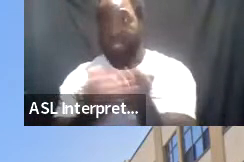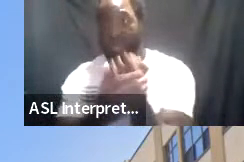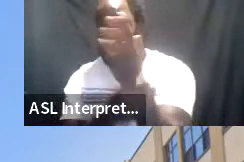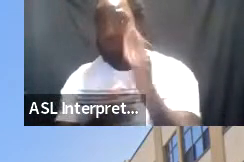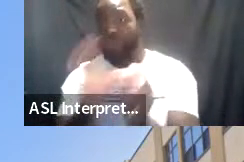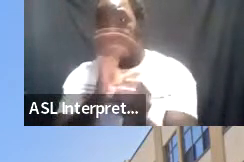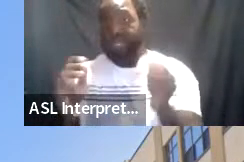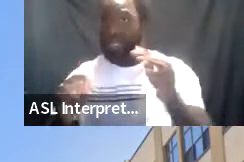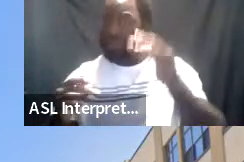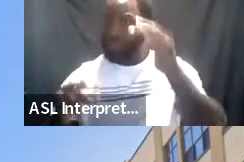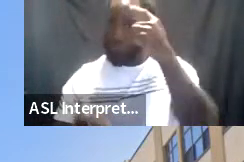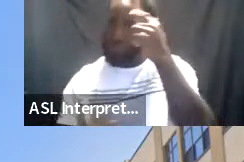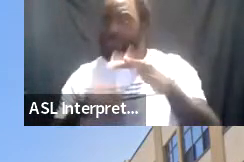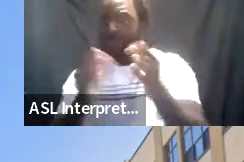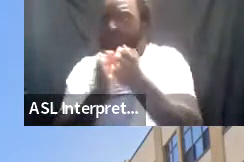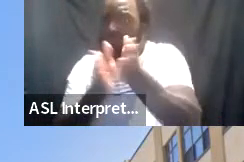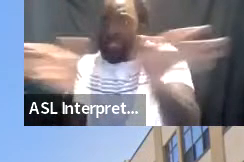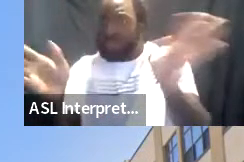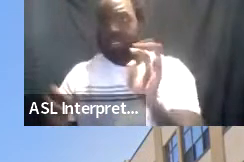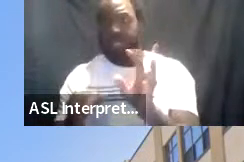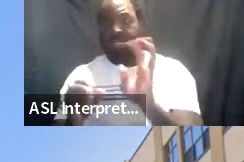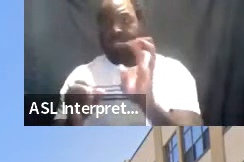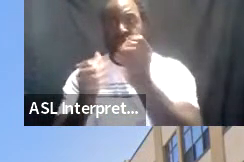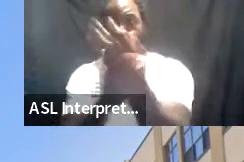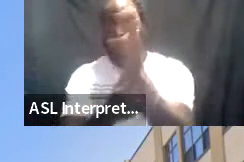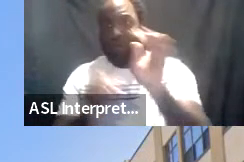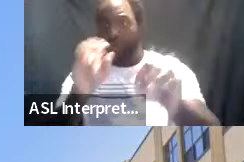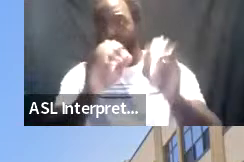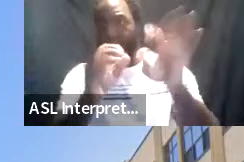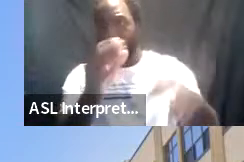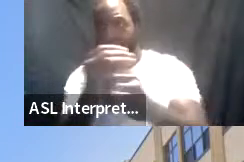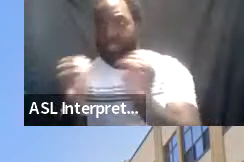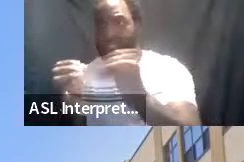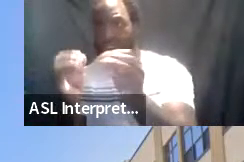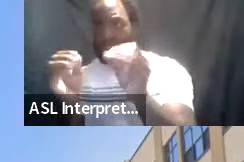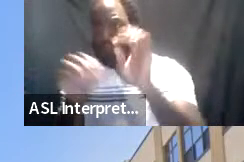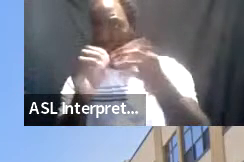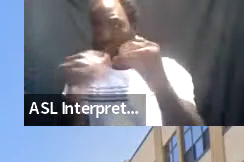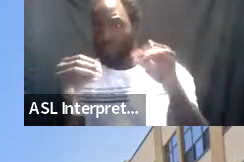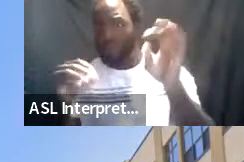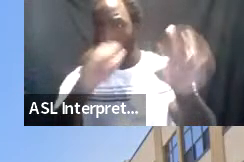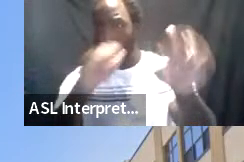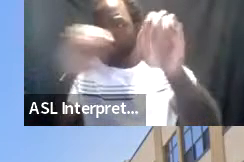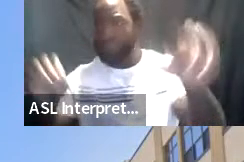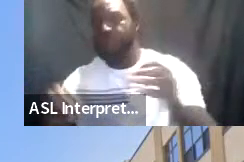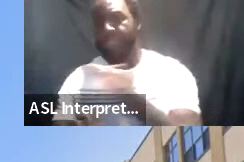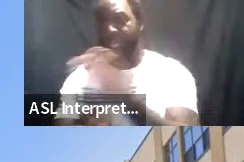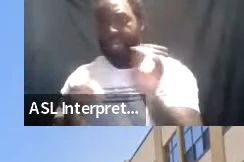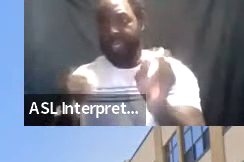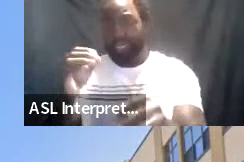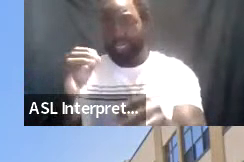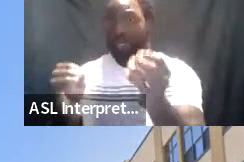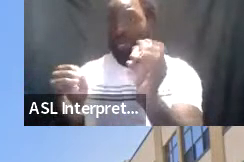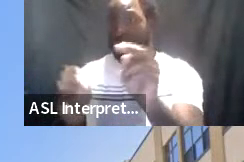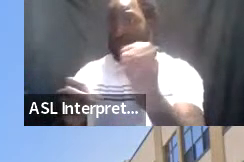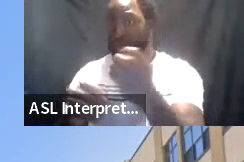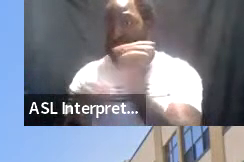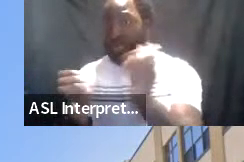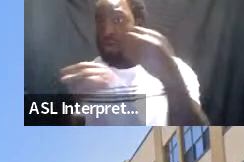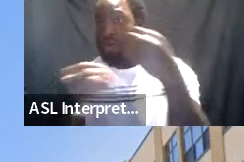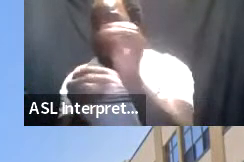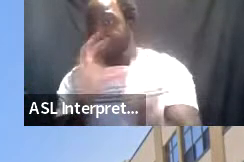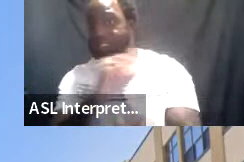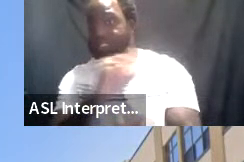considered expanding upward and adding a couple of extra stories of offices and additional production space.